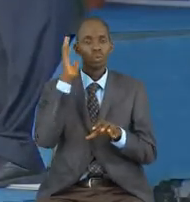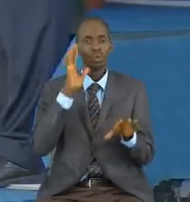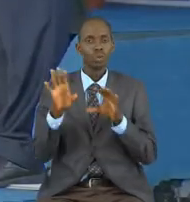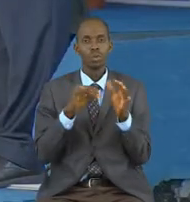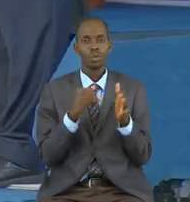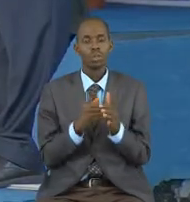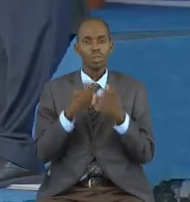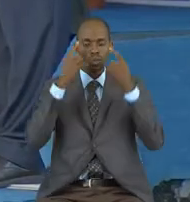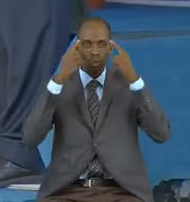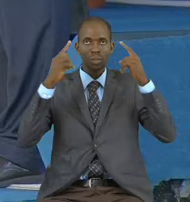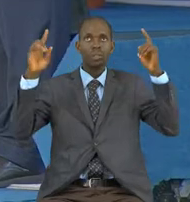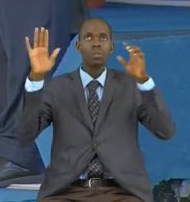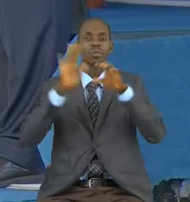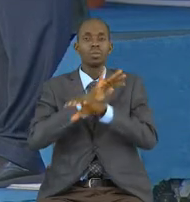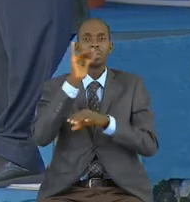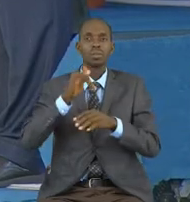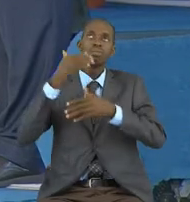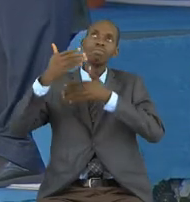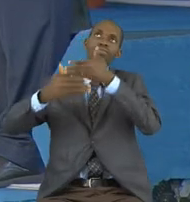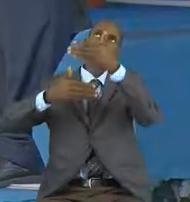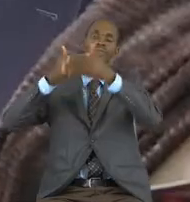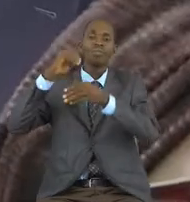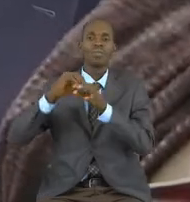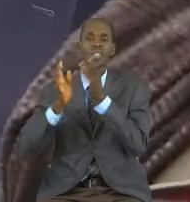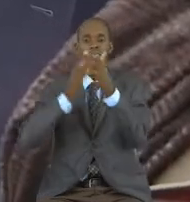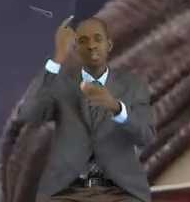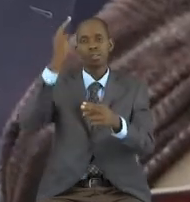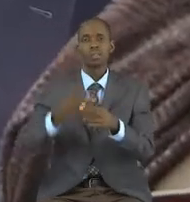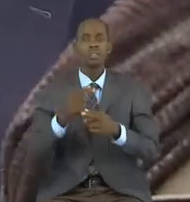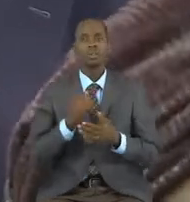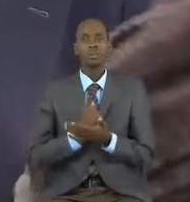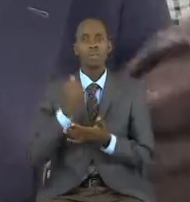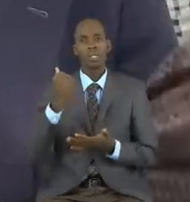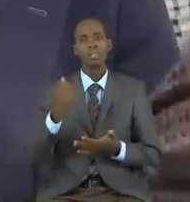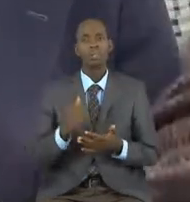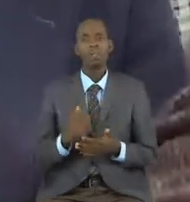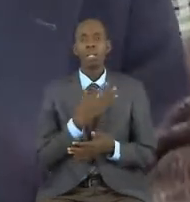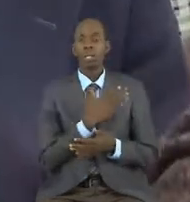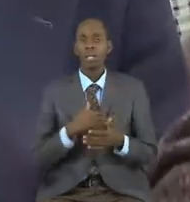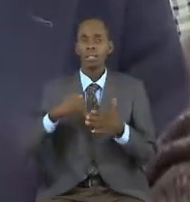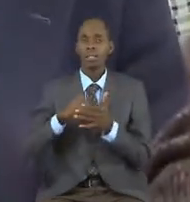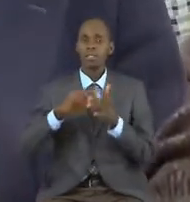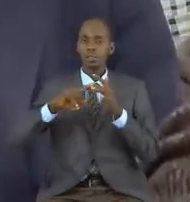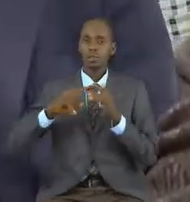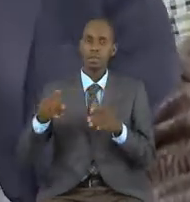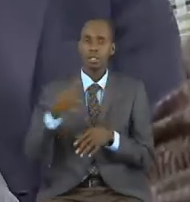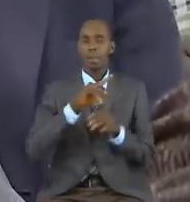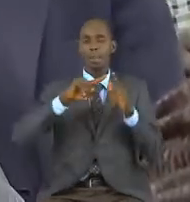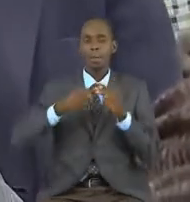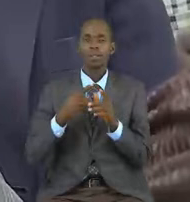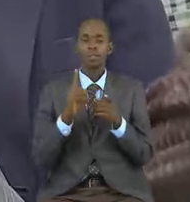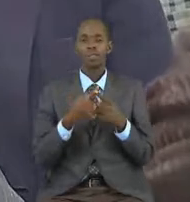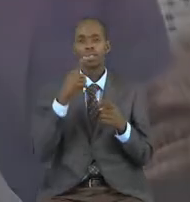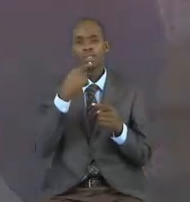successfully, progressively, in Jesus' name. Yeah. And he began to speak with